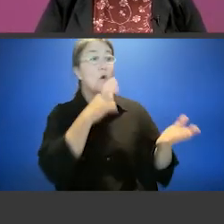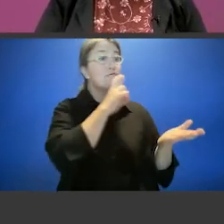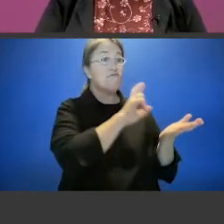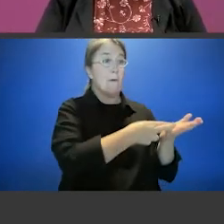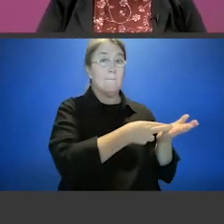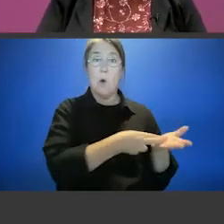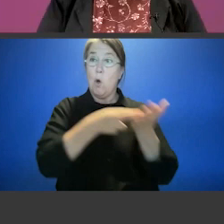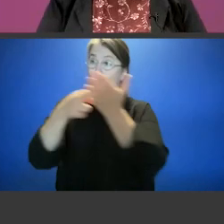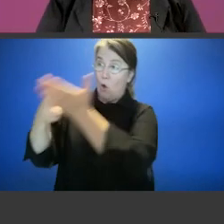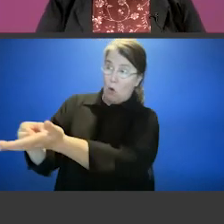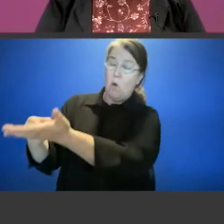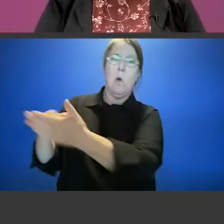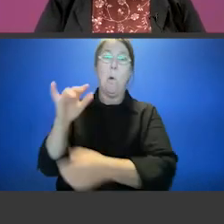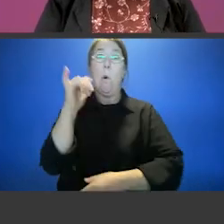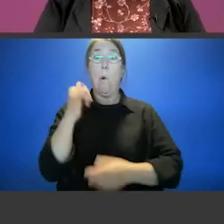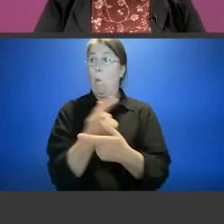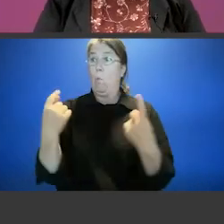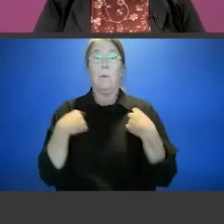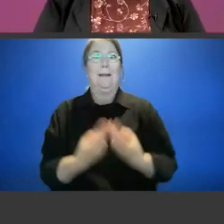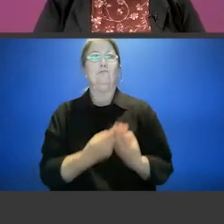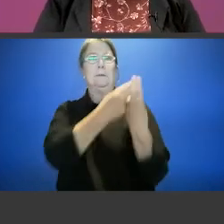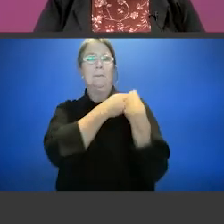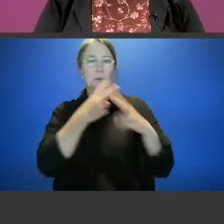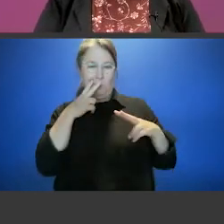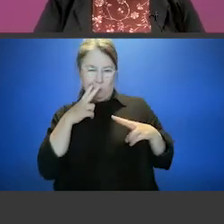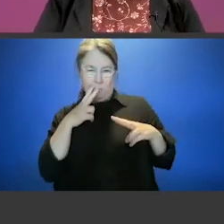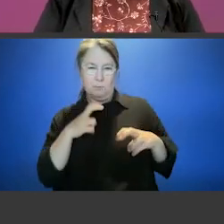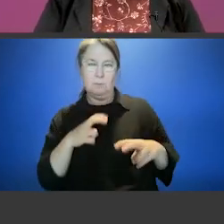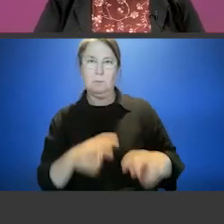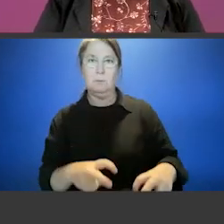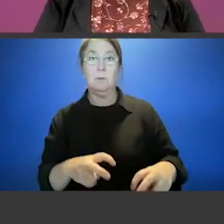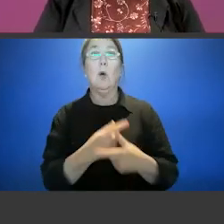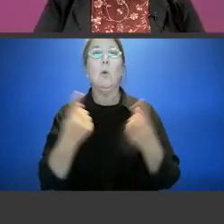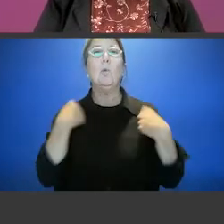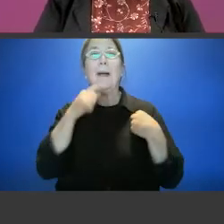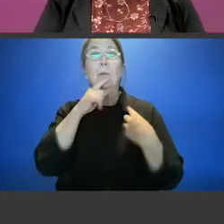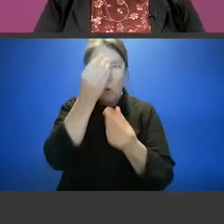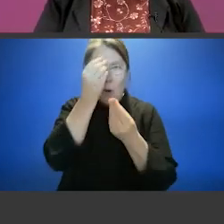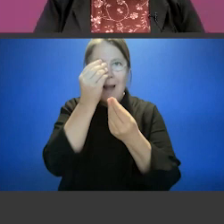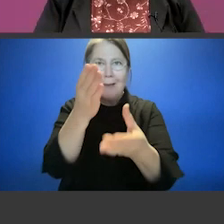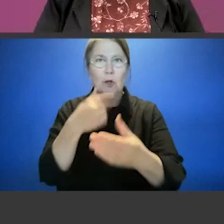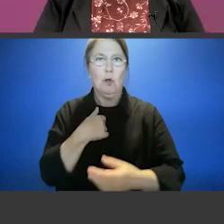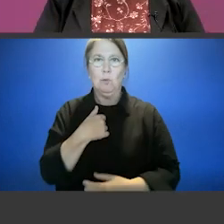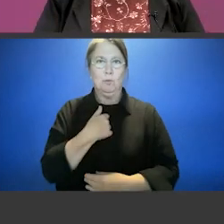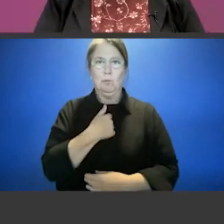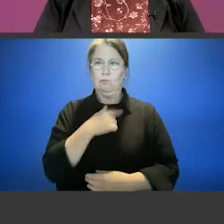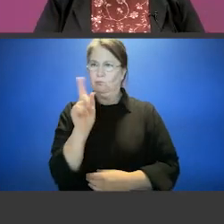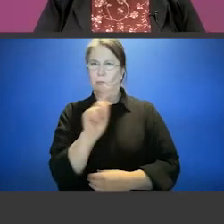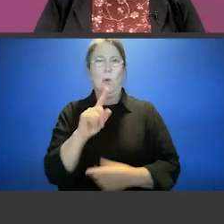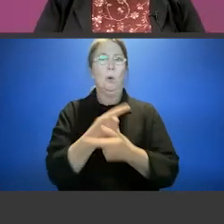a complaint has been decided, IBAC will communicate the outcome in writing to the person who has made the